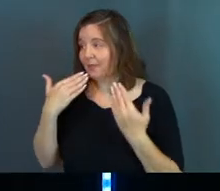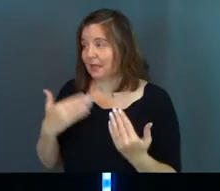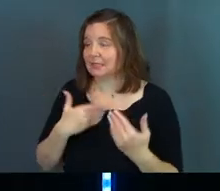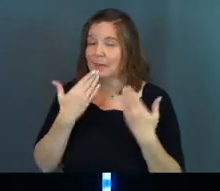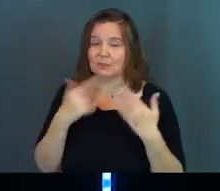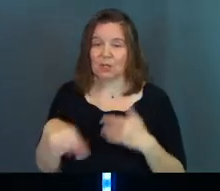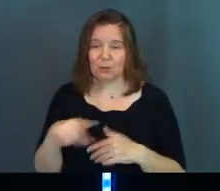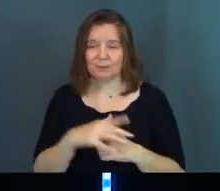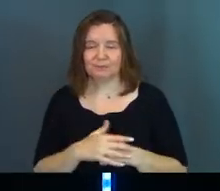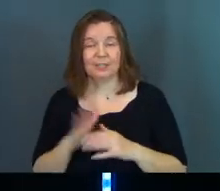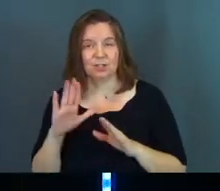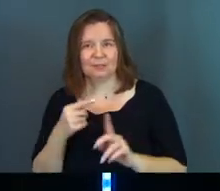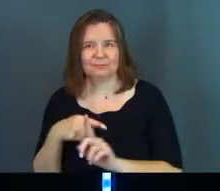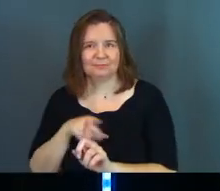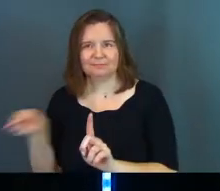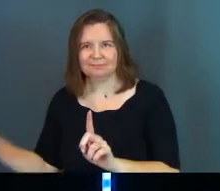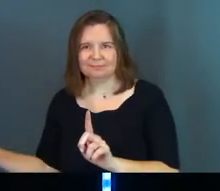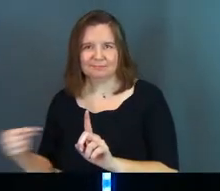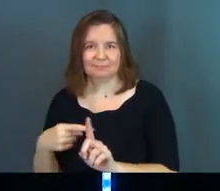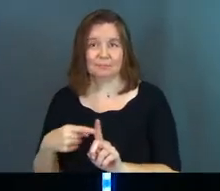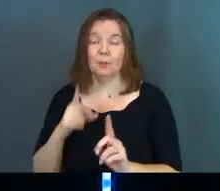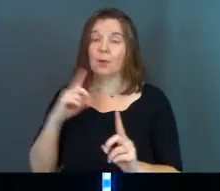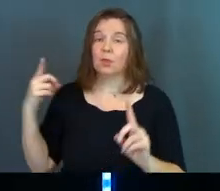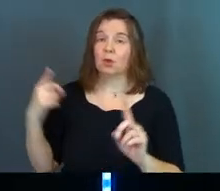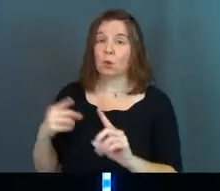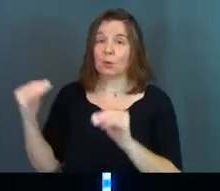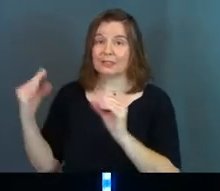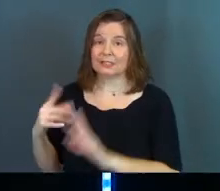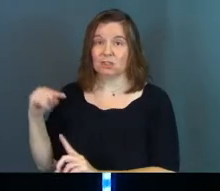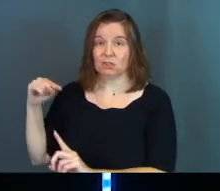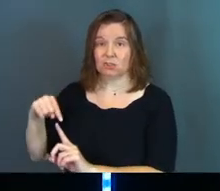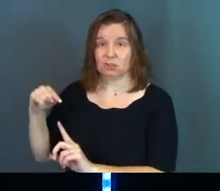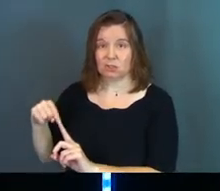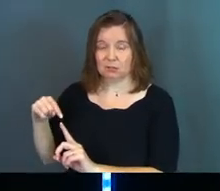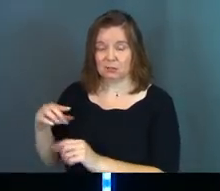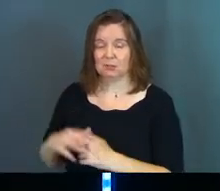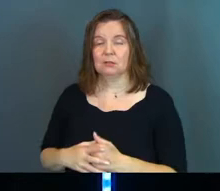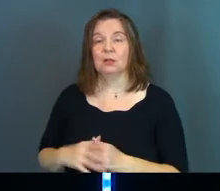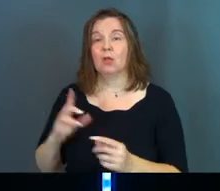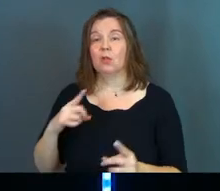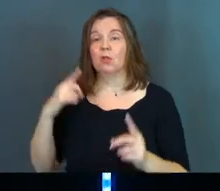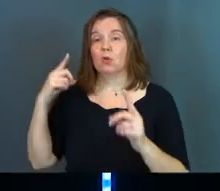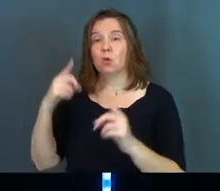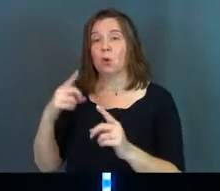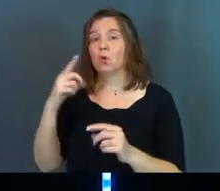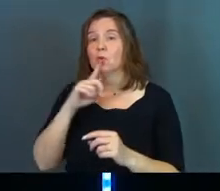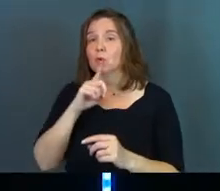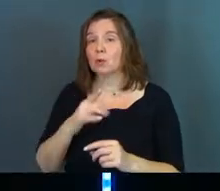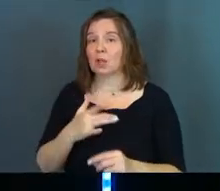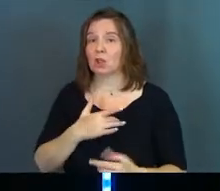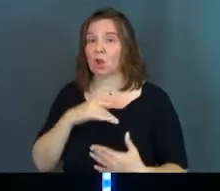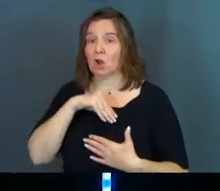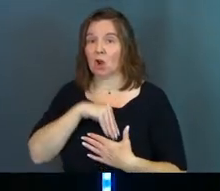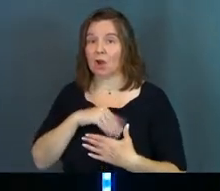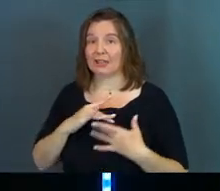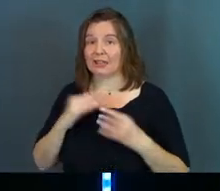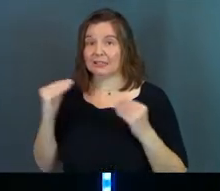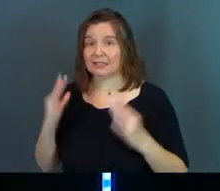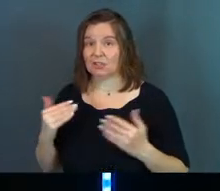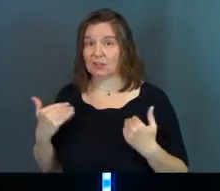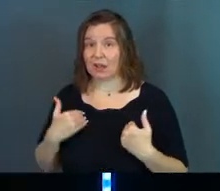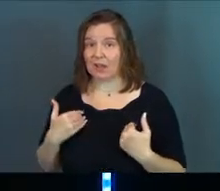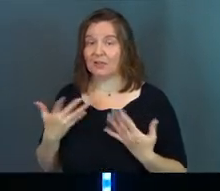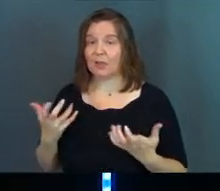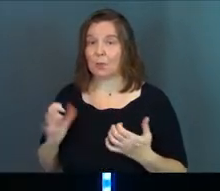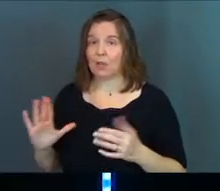I appreciate you guys. That's awesome. But the goal of a teacher, we're going to talk about the goal of a teacher for a second. The goal, the real heart that a teacher has is